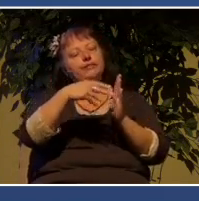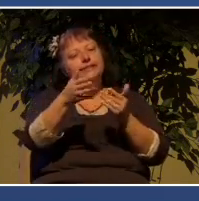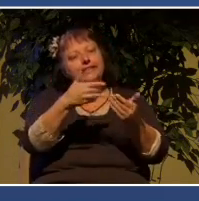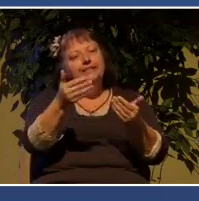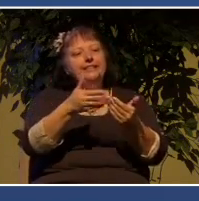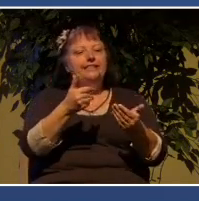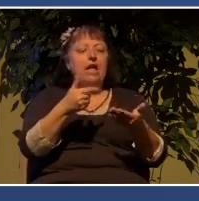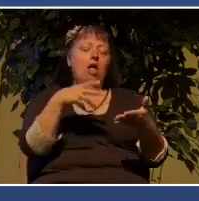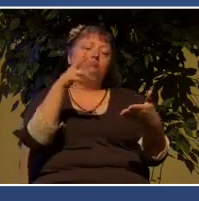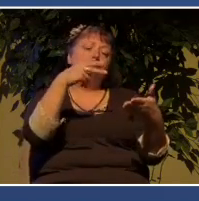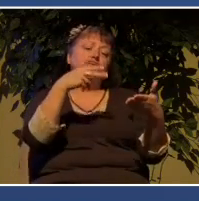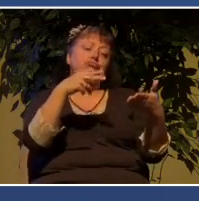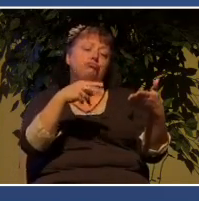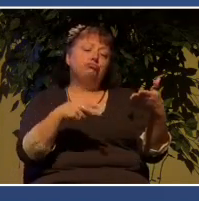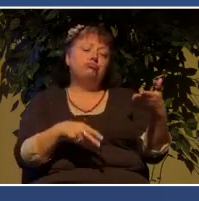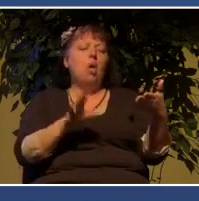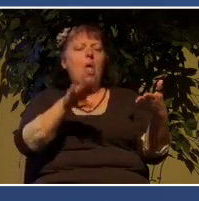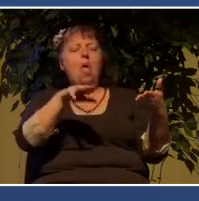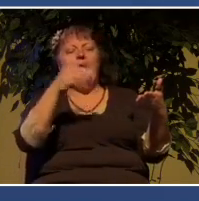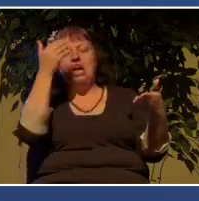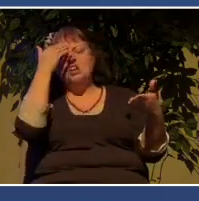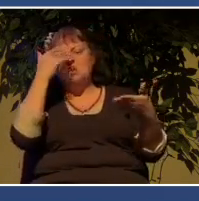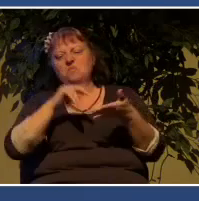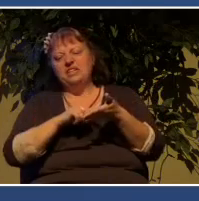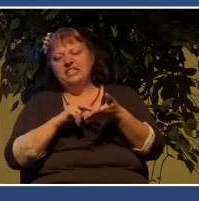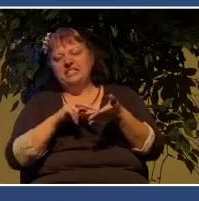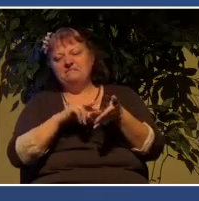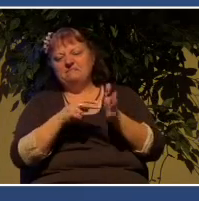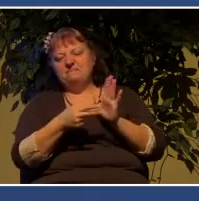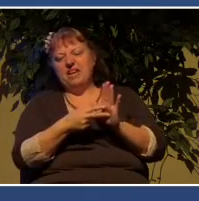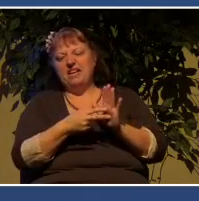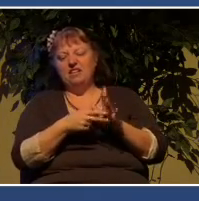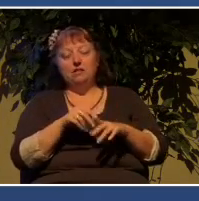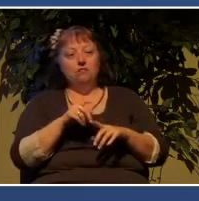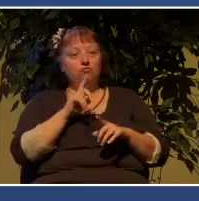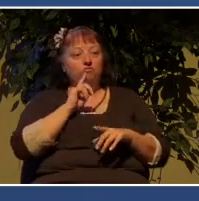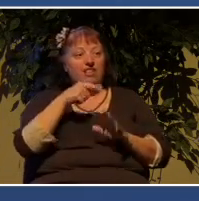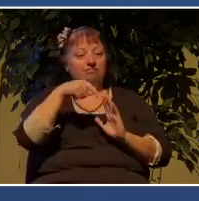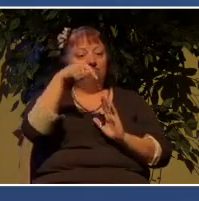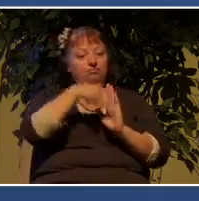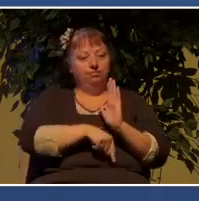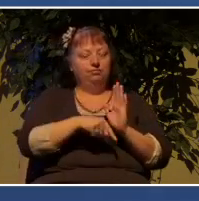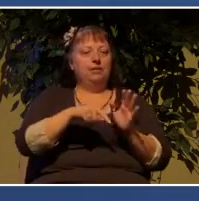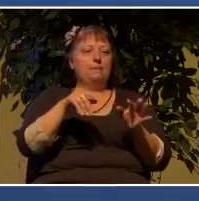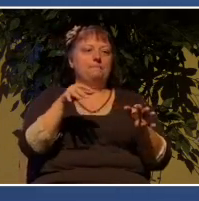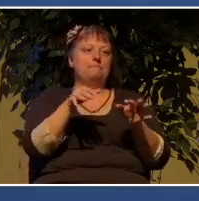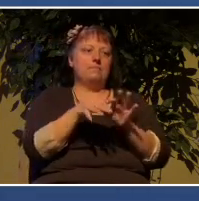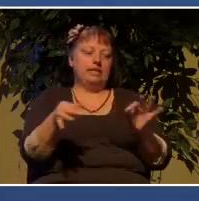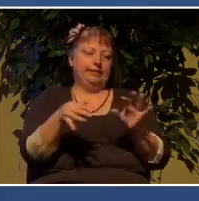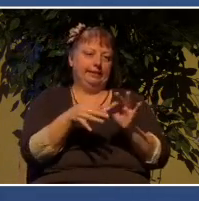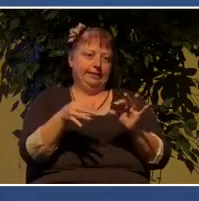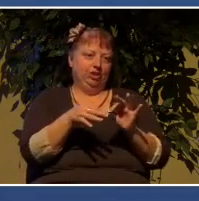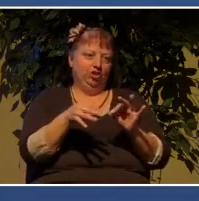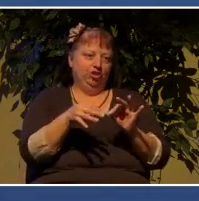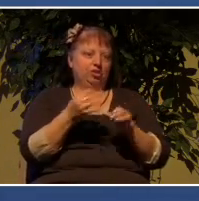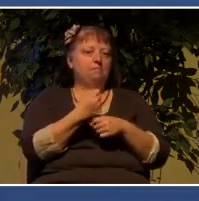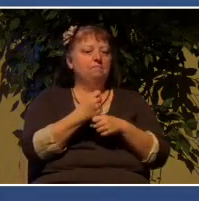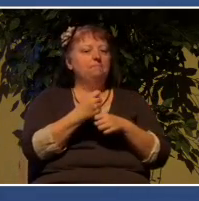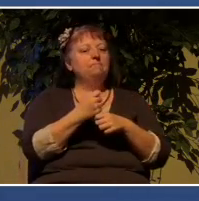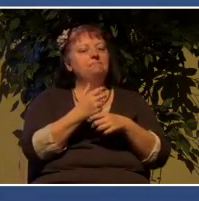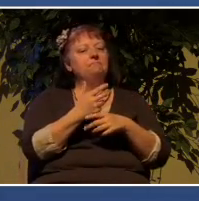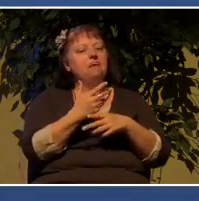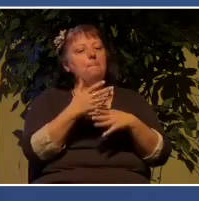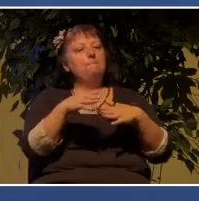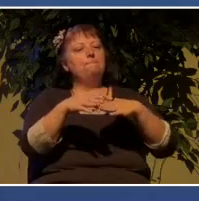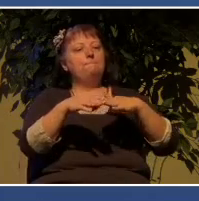know what it says, but it actually has a pretty profound message that creates a balance for the Christian life.